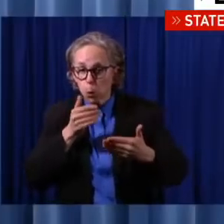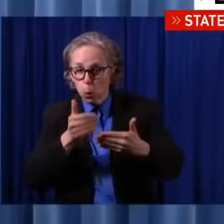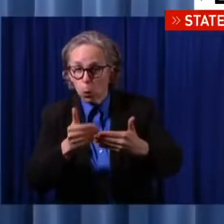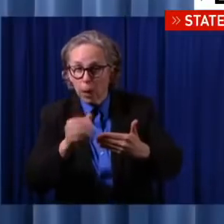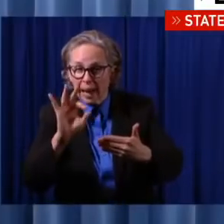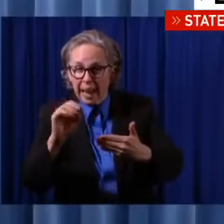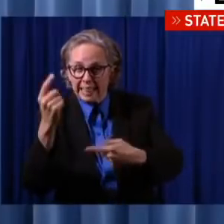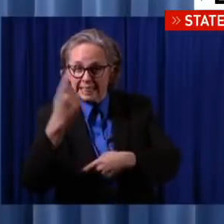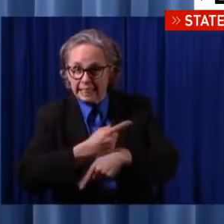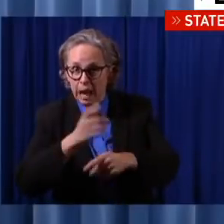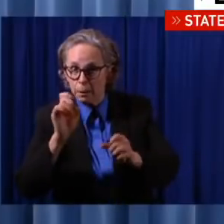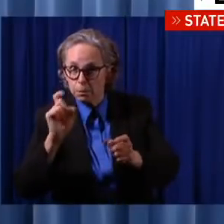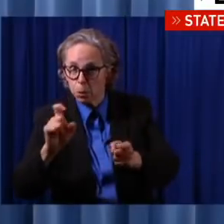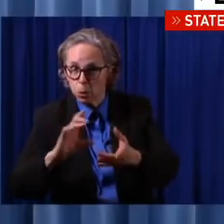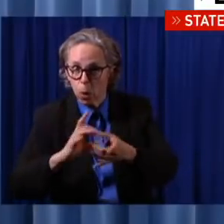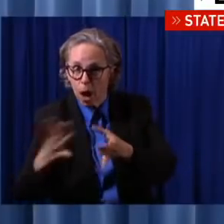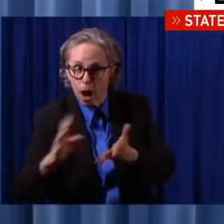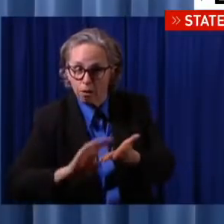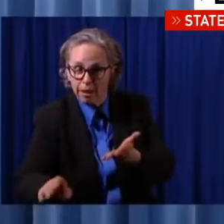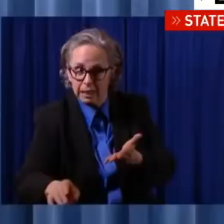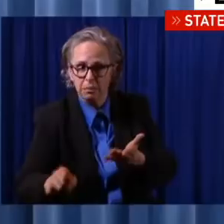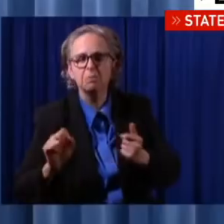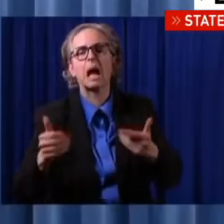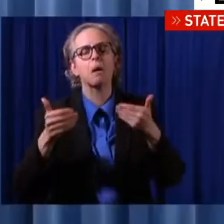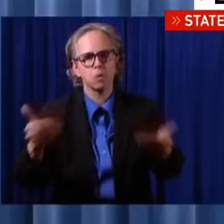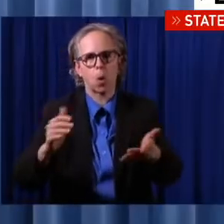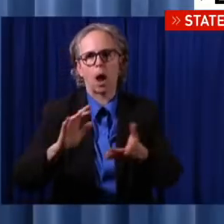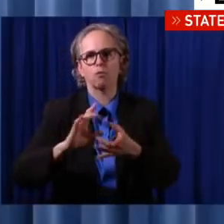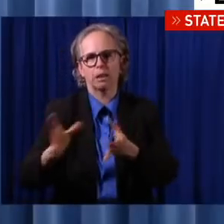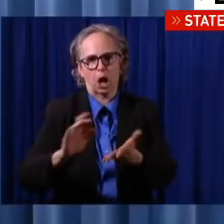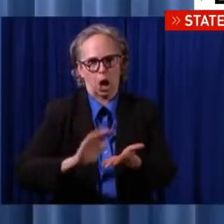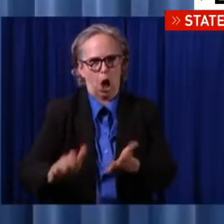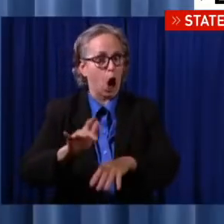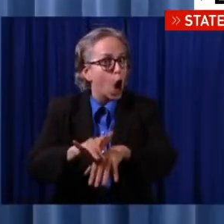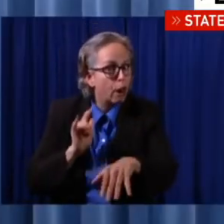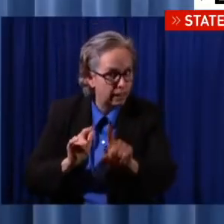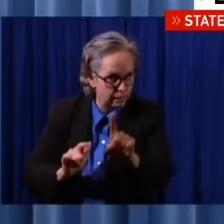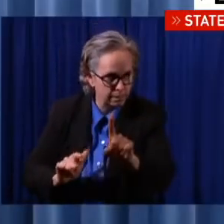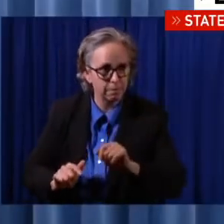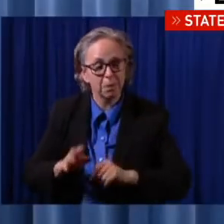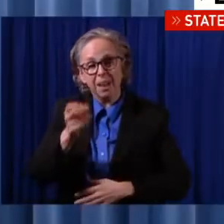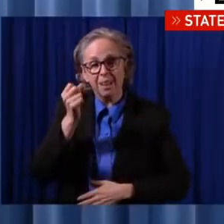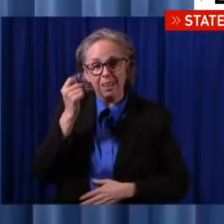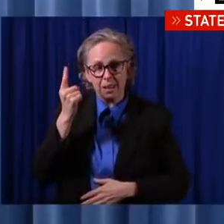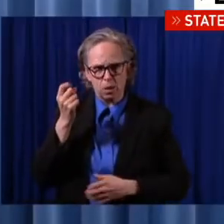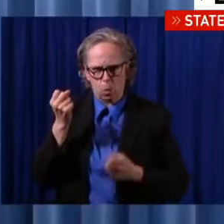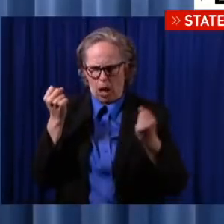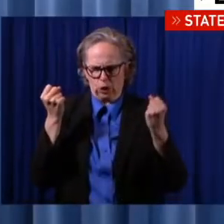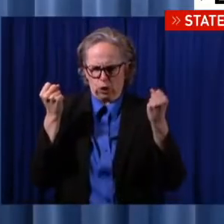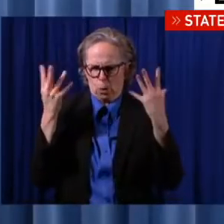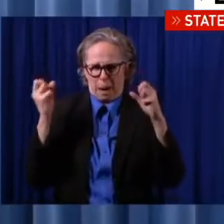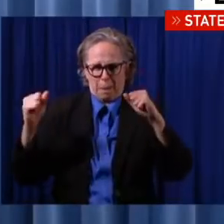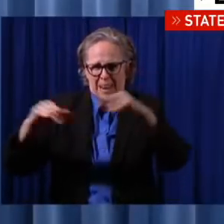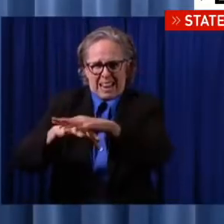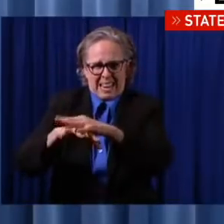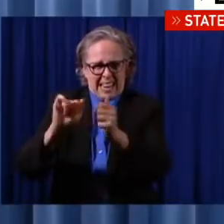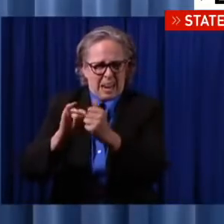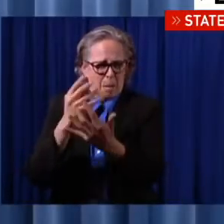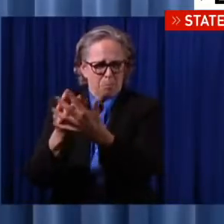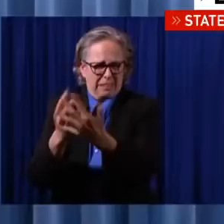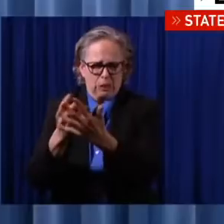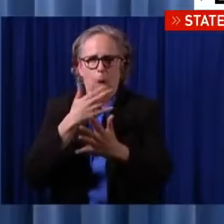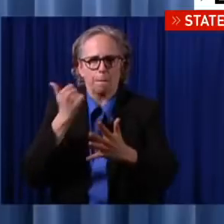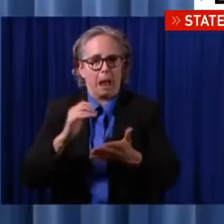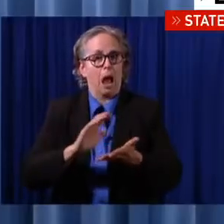the date of getting out. Once they get within 90 days, then the director, because of overcrowding, can release those individuals. I have added to